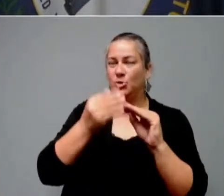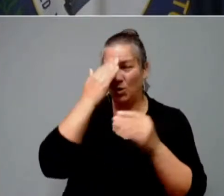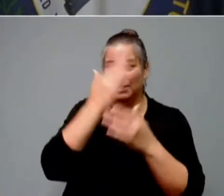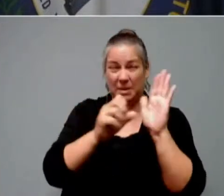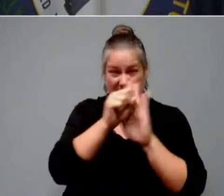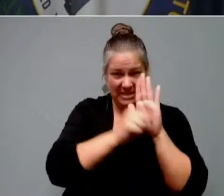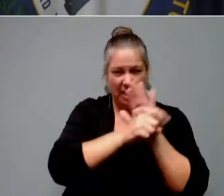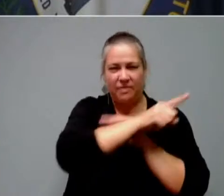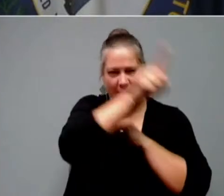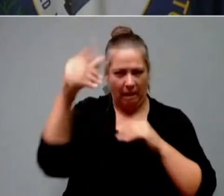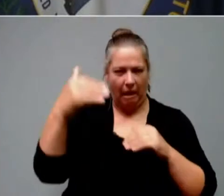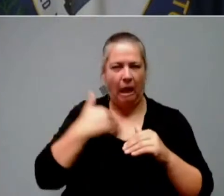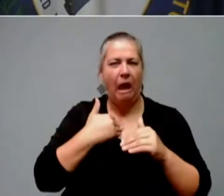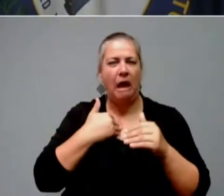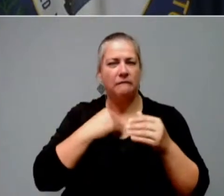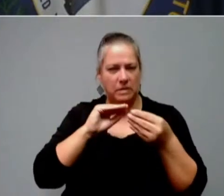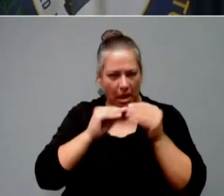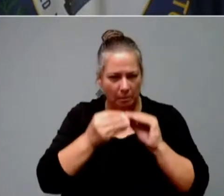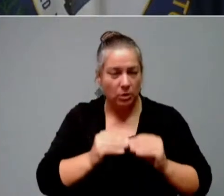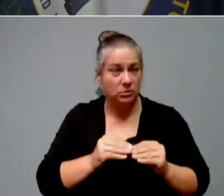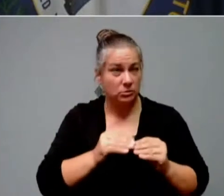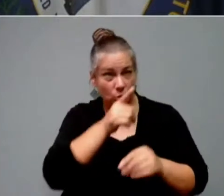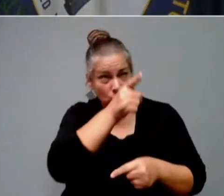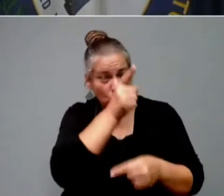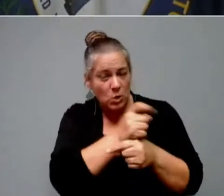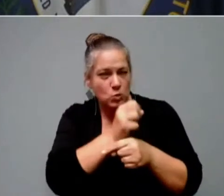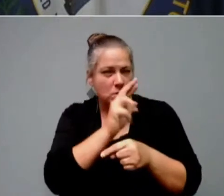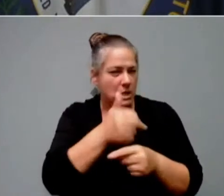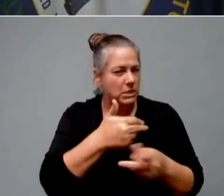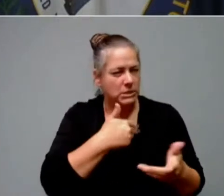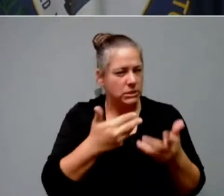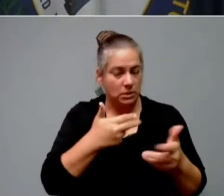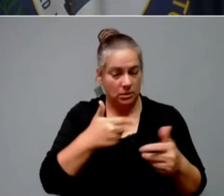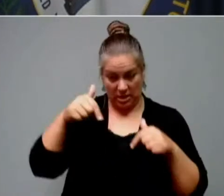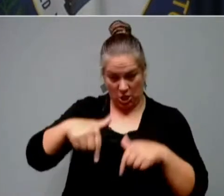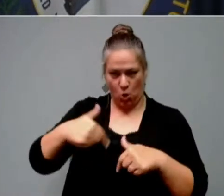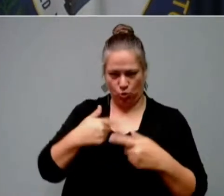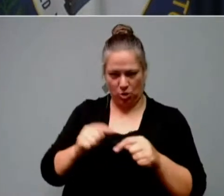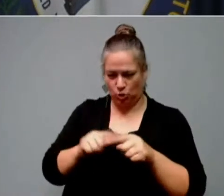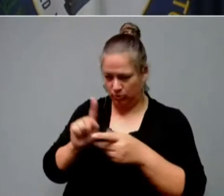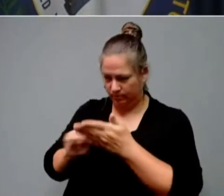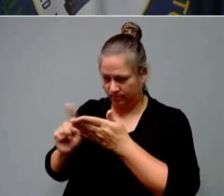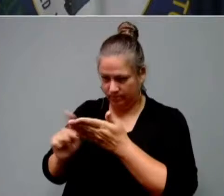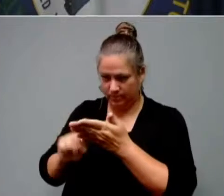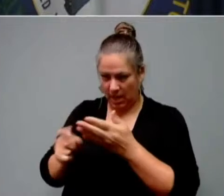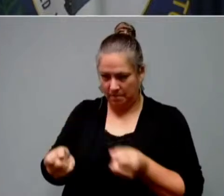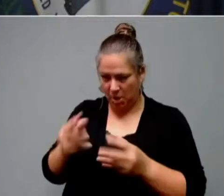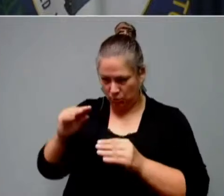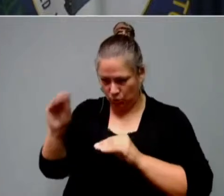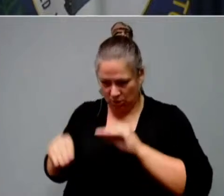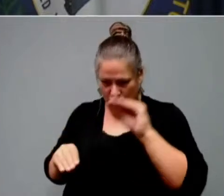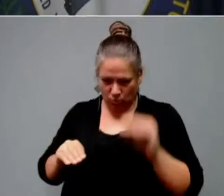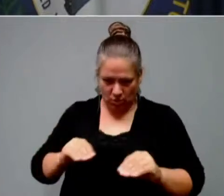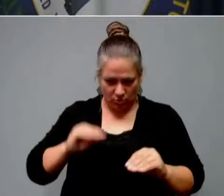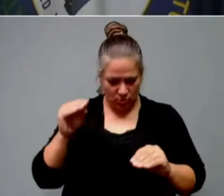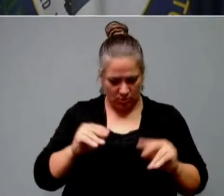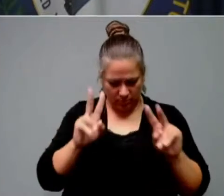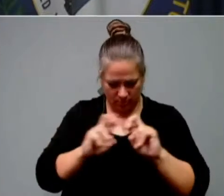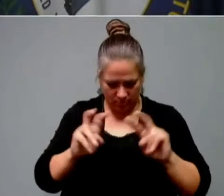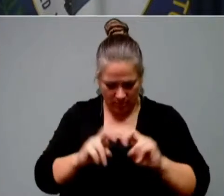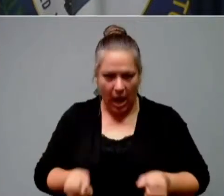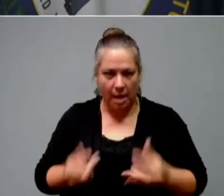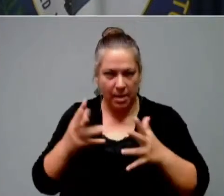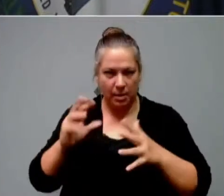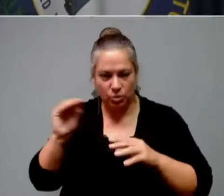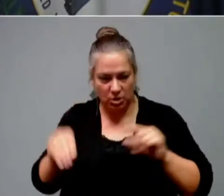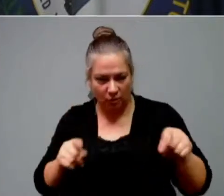how accurate they are versus beds versus staffed beds. And so we're working right now to get there. But I think that the